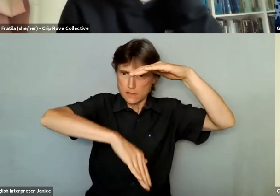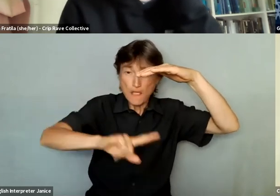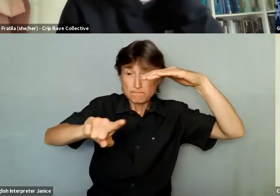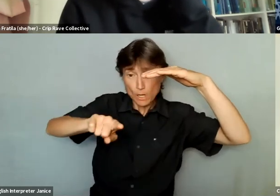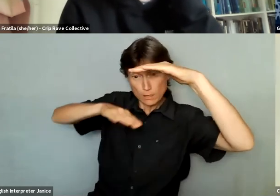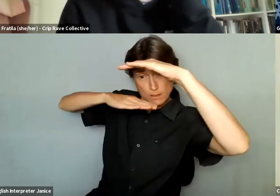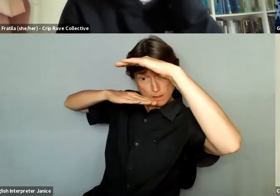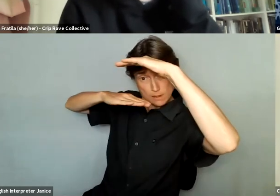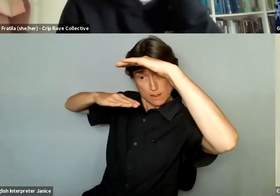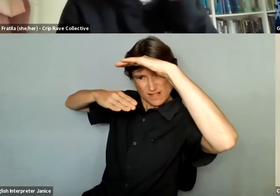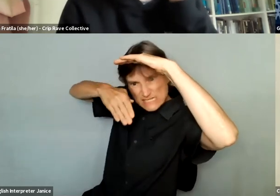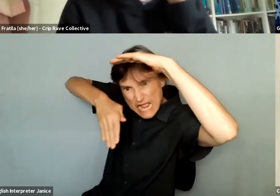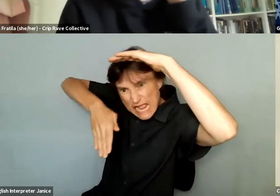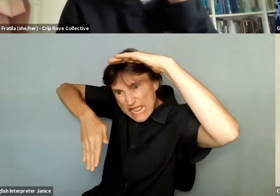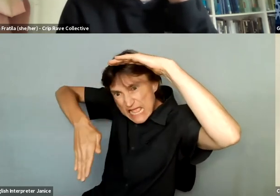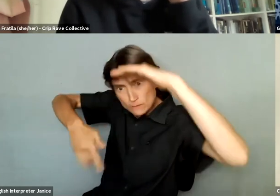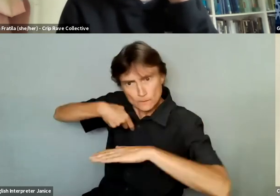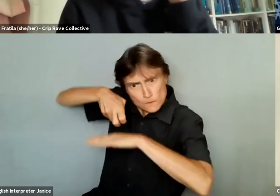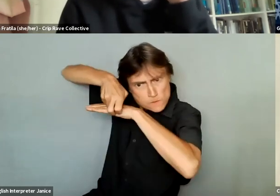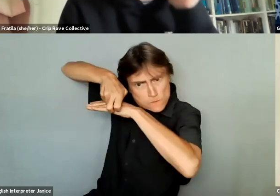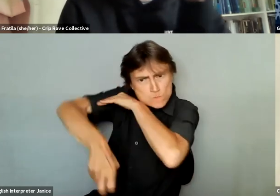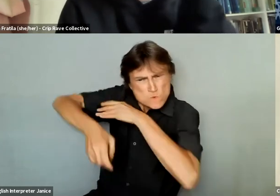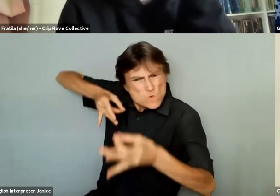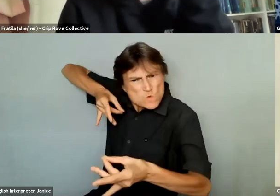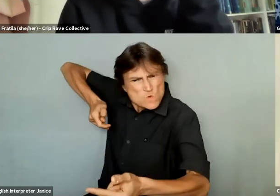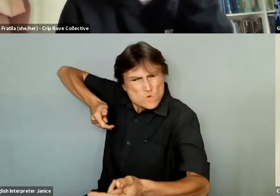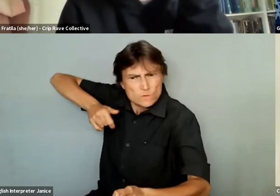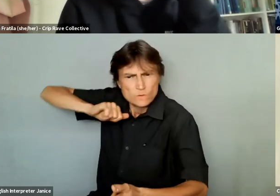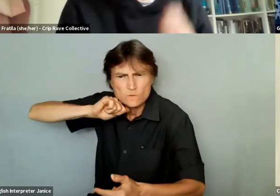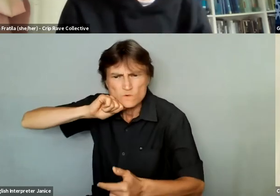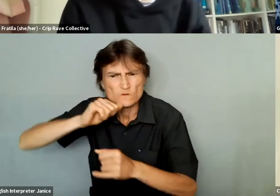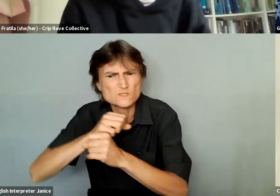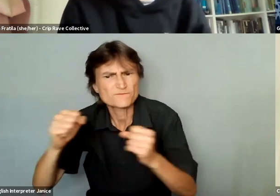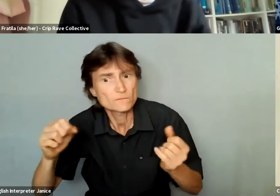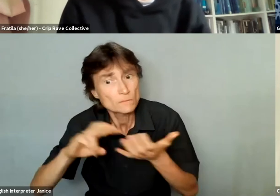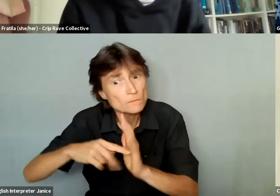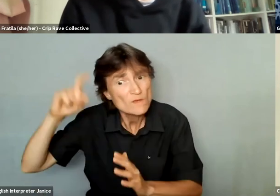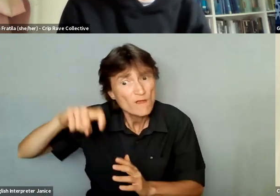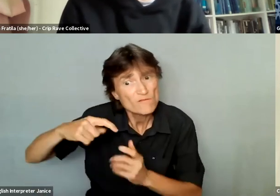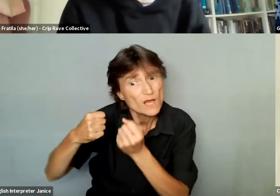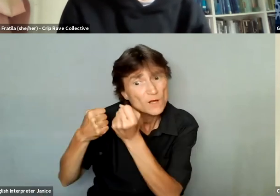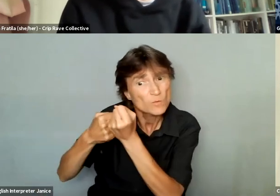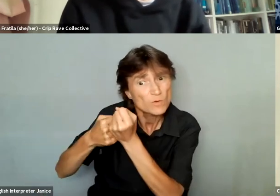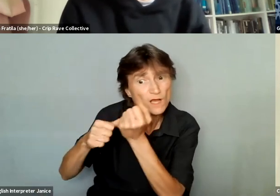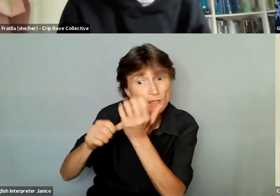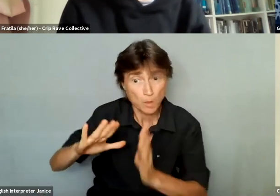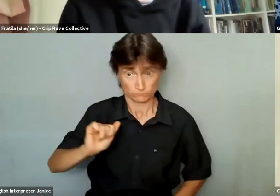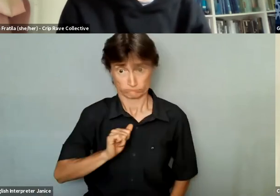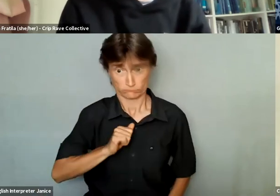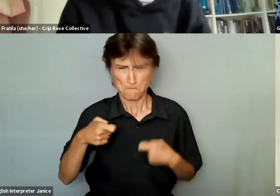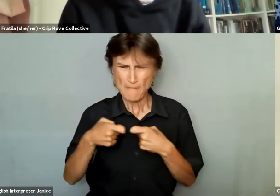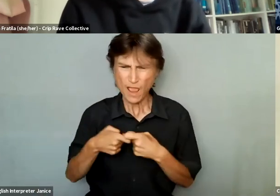enter through the garage, even with assistance, because I personally use a power wheelchair.